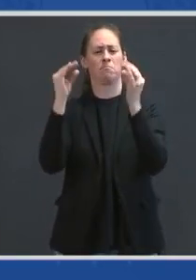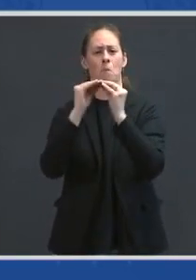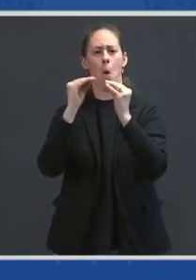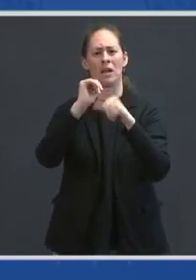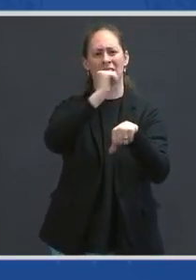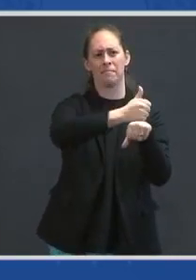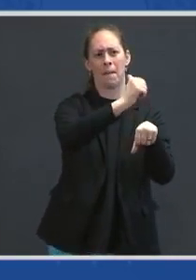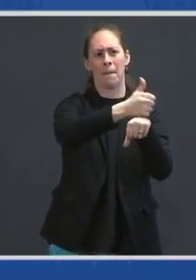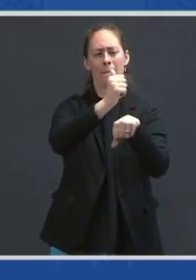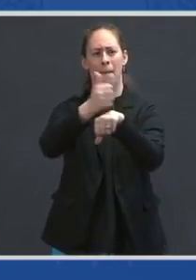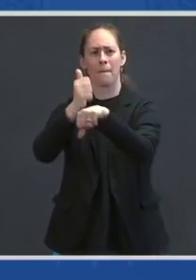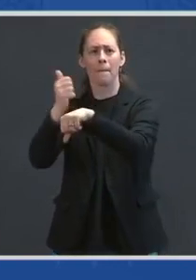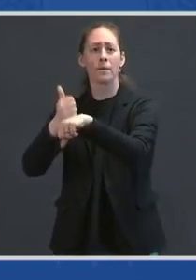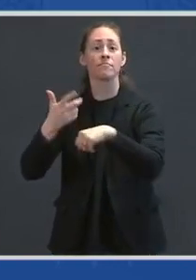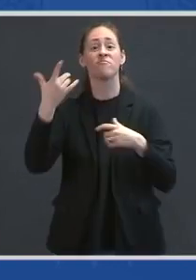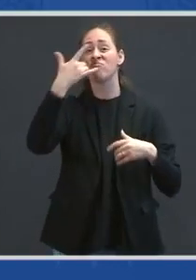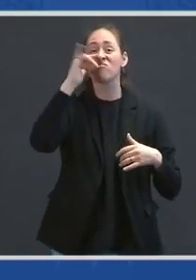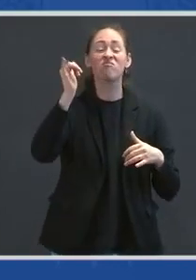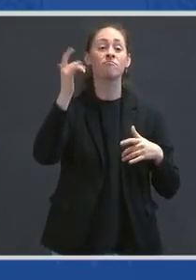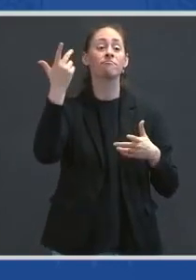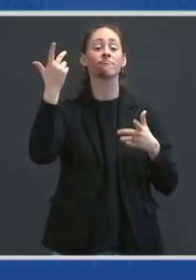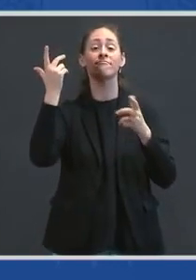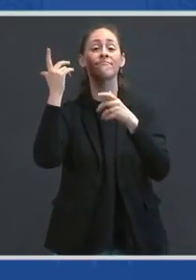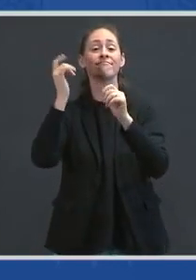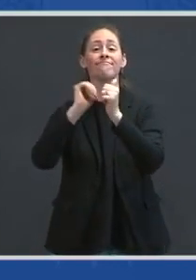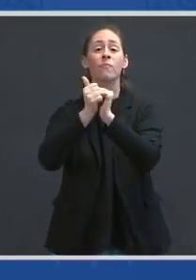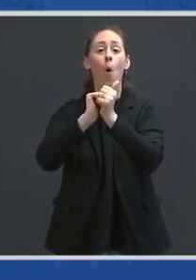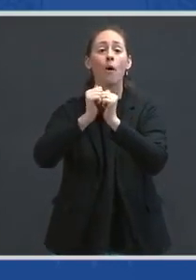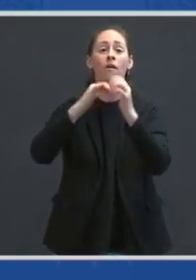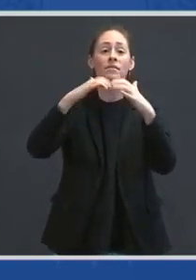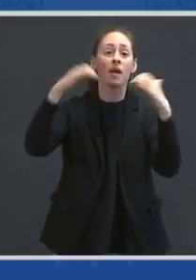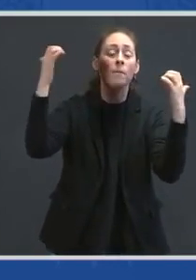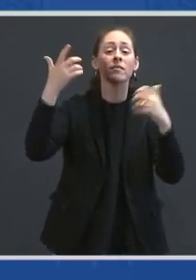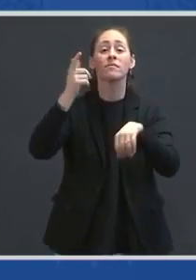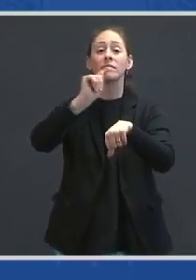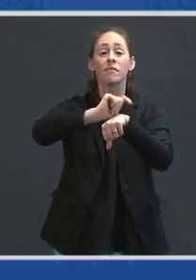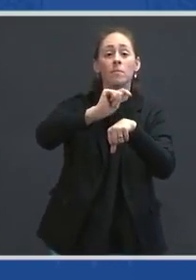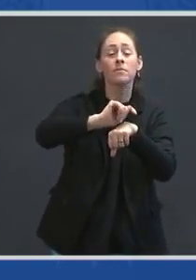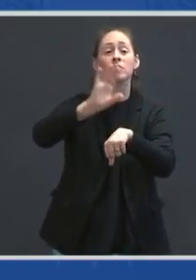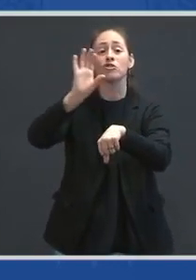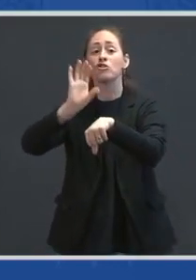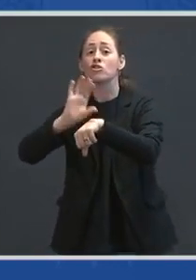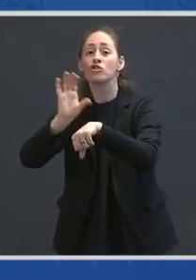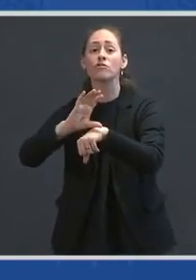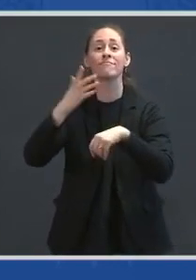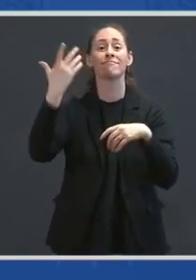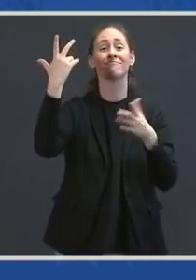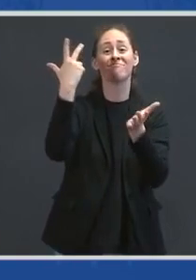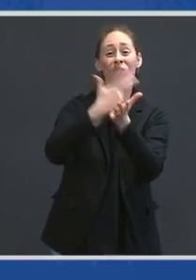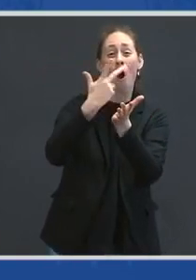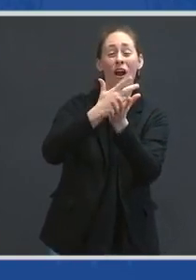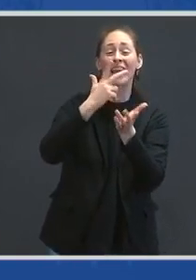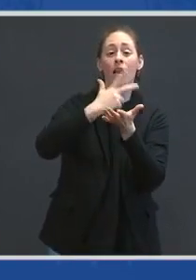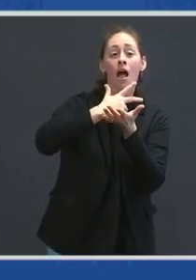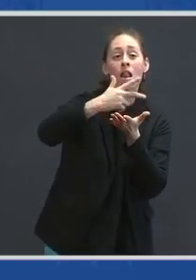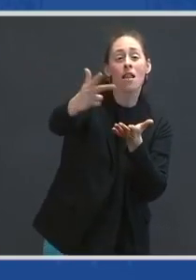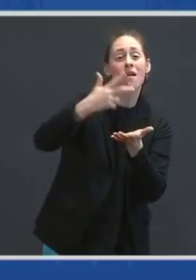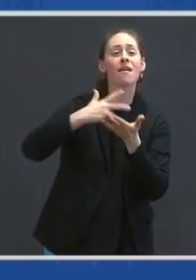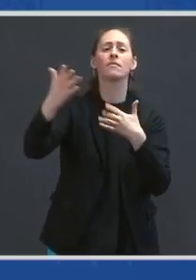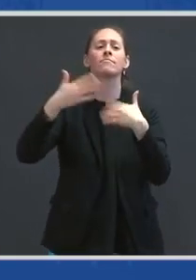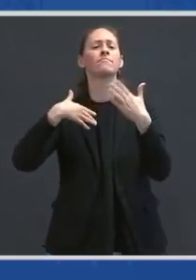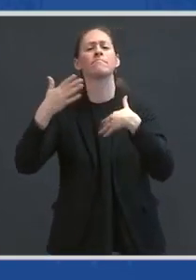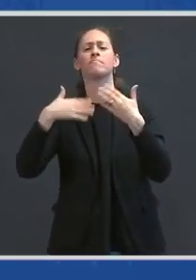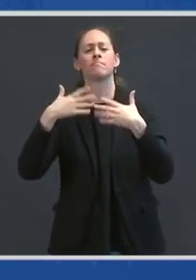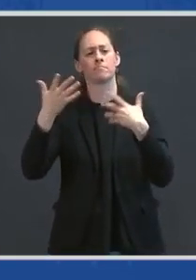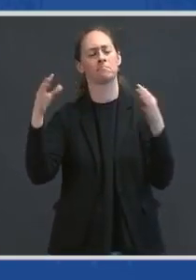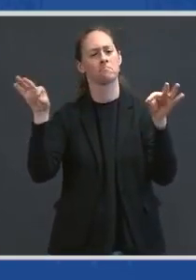centers, houses of worship, large parking lots. We're providing personnel and equipment and covering the costs for the states,